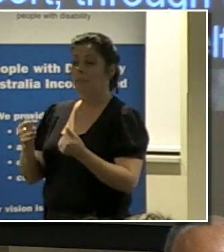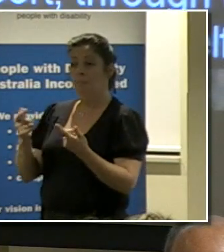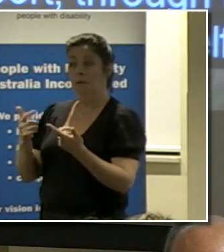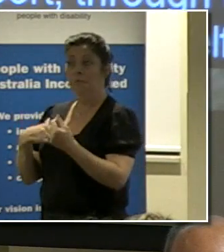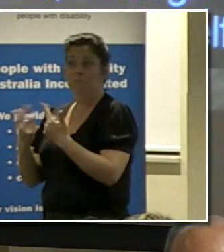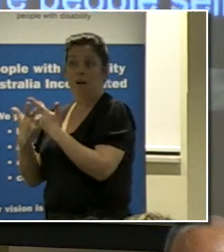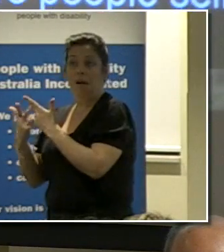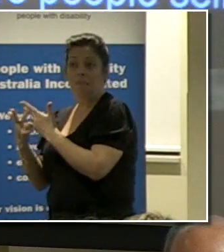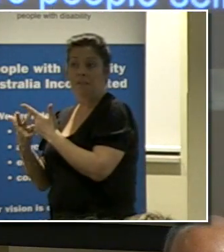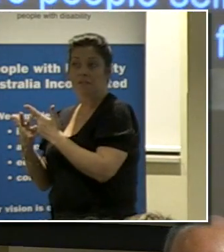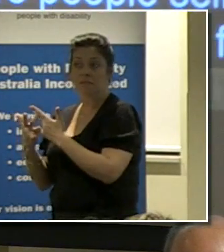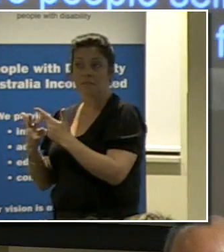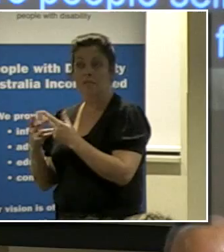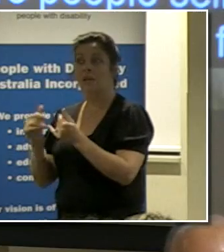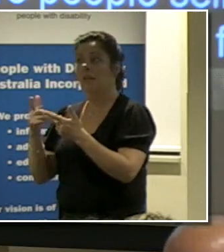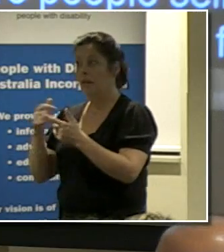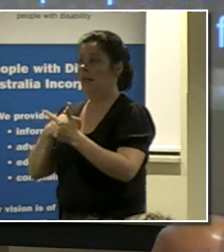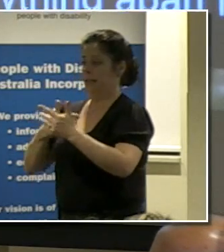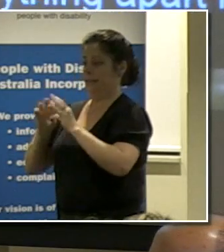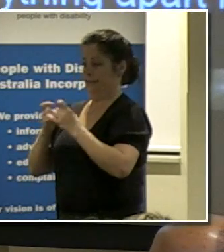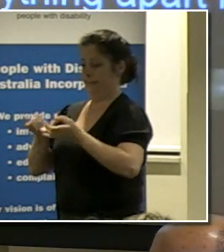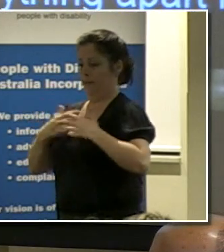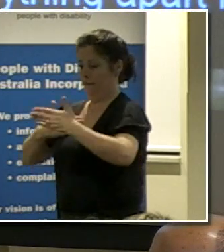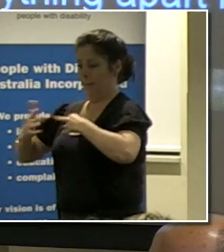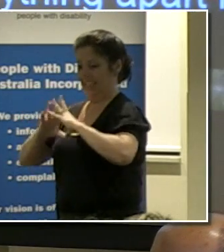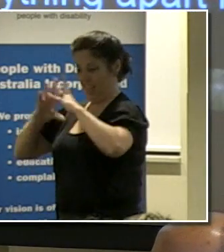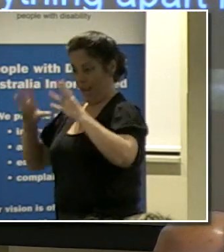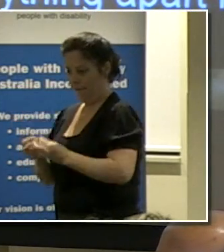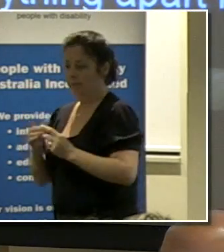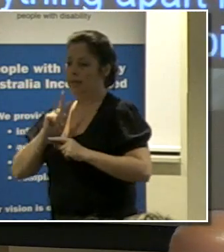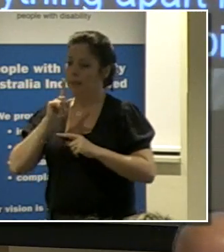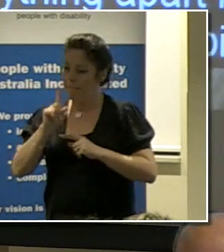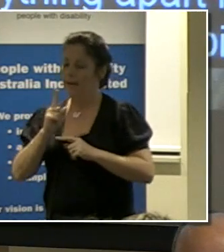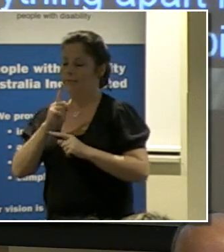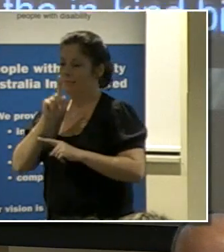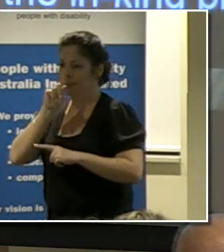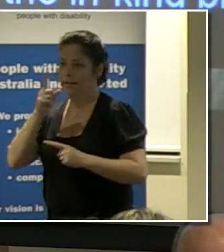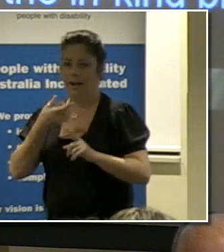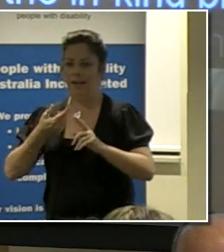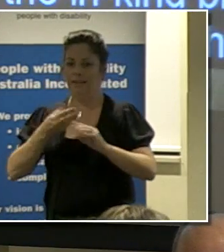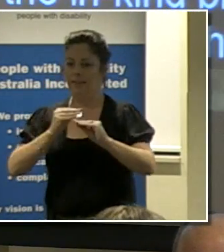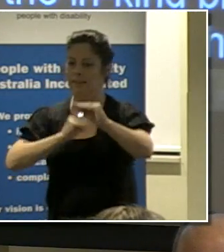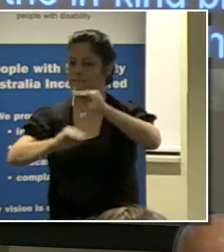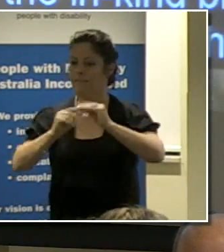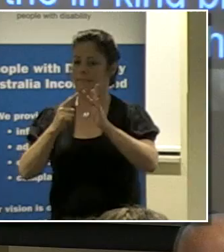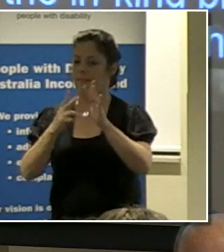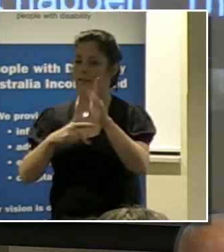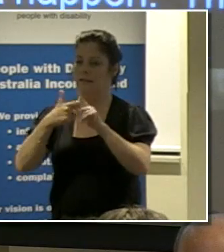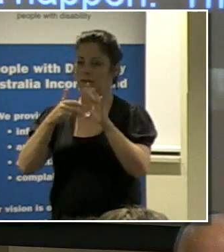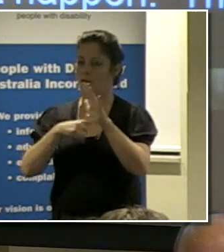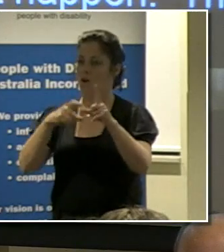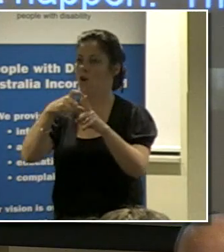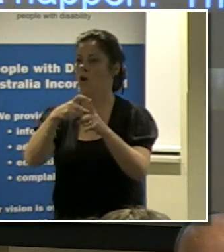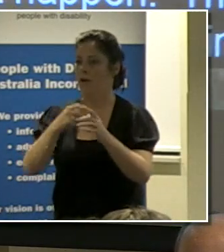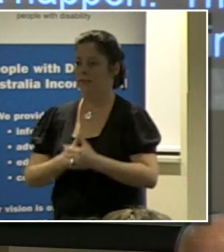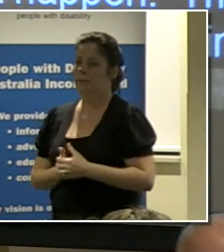that the in-kind bits that can't happen. The agency set some targets to increase this. Number one, we have to